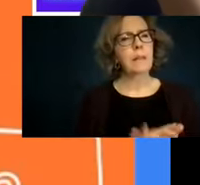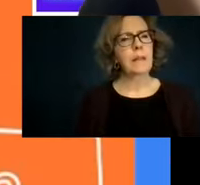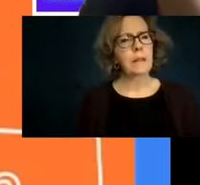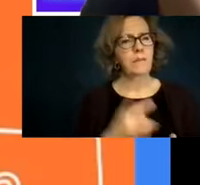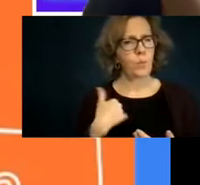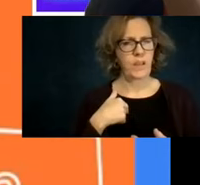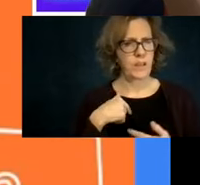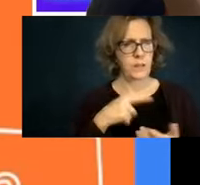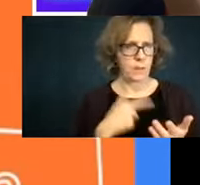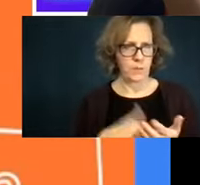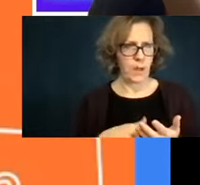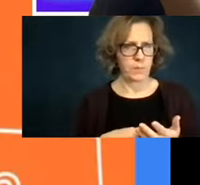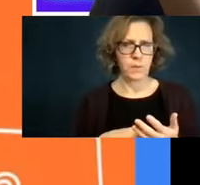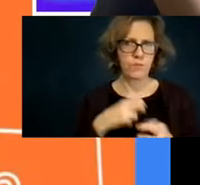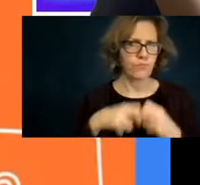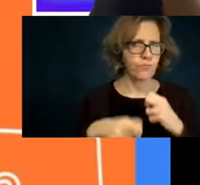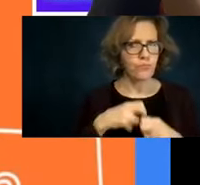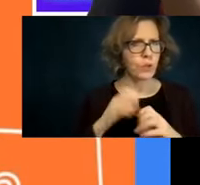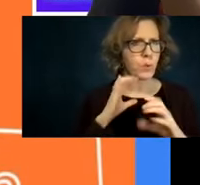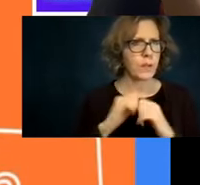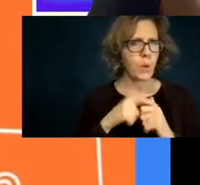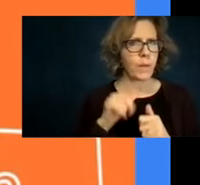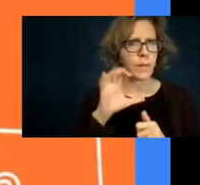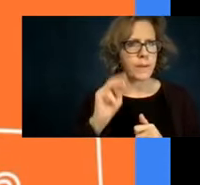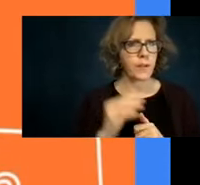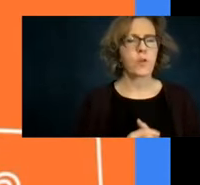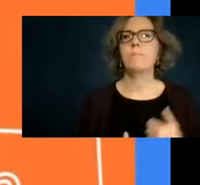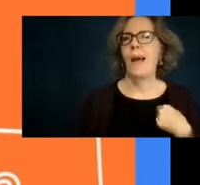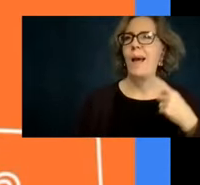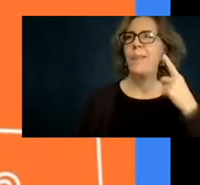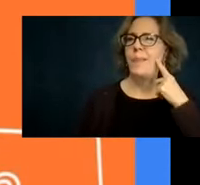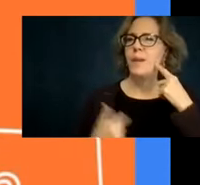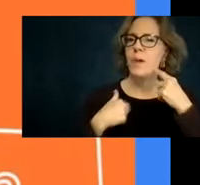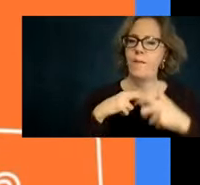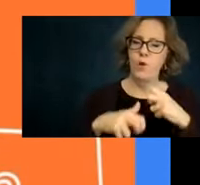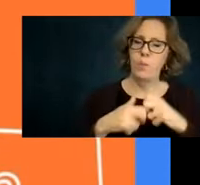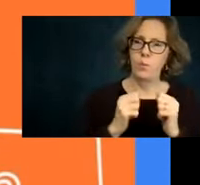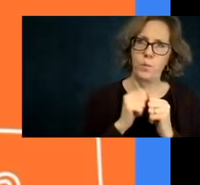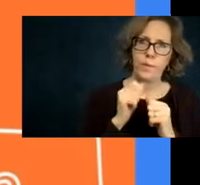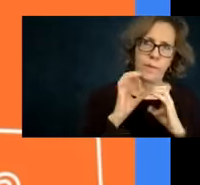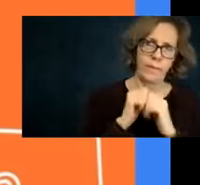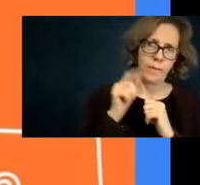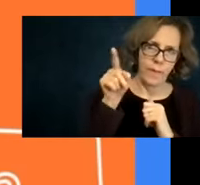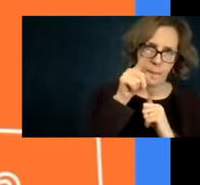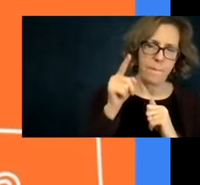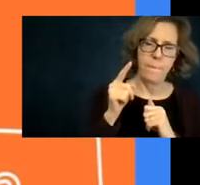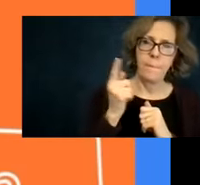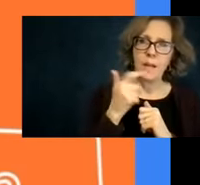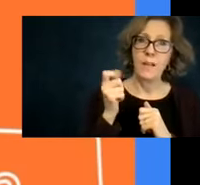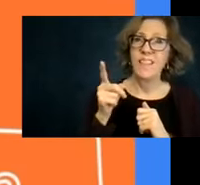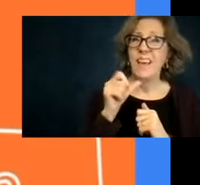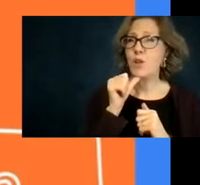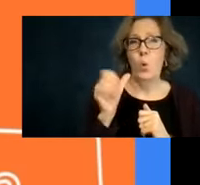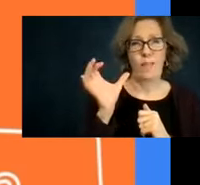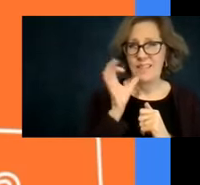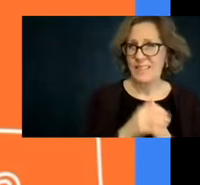trouble communicating with case managers? I think we have trouble communicating with them sometimes because they don't really